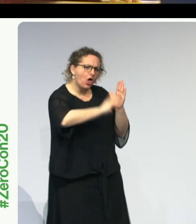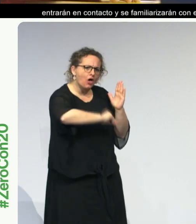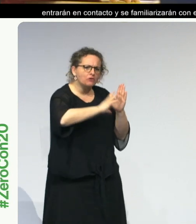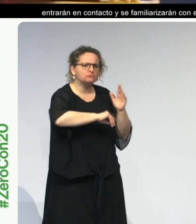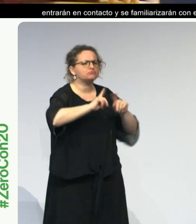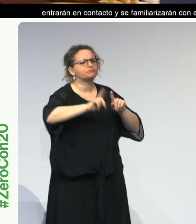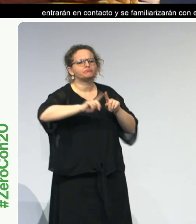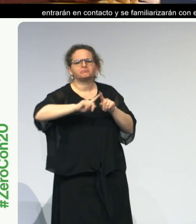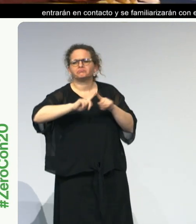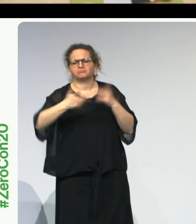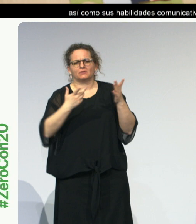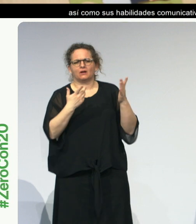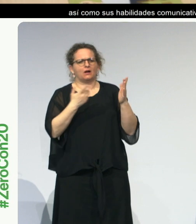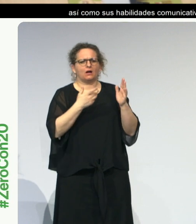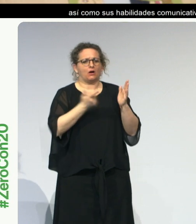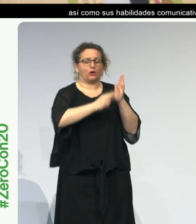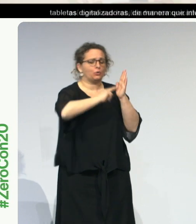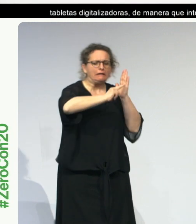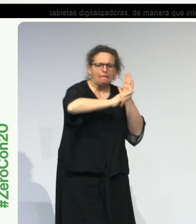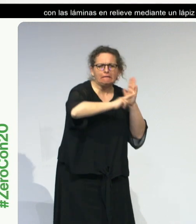without blindness.